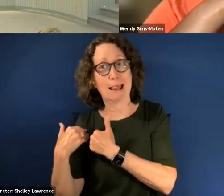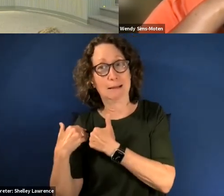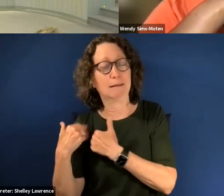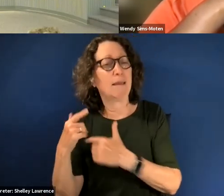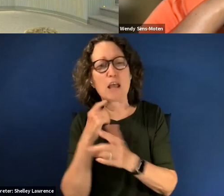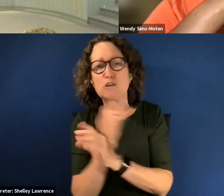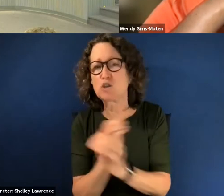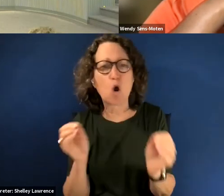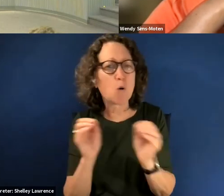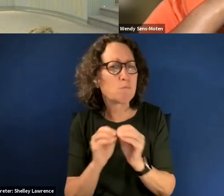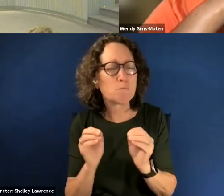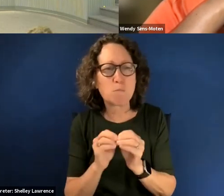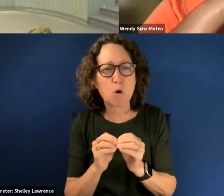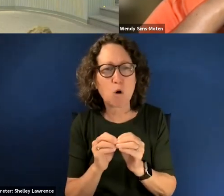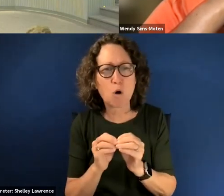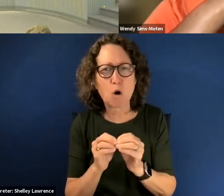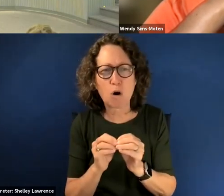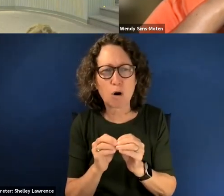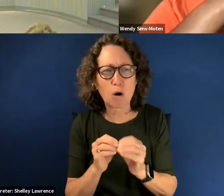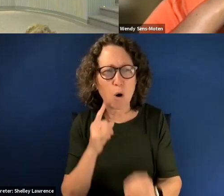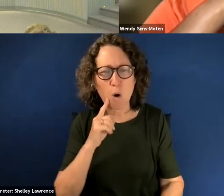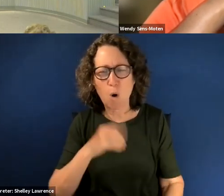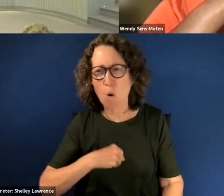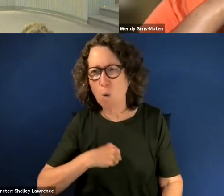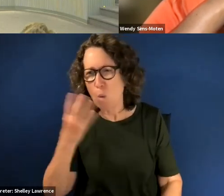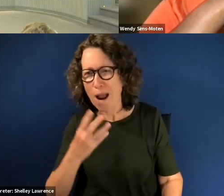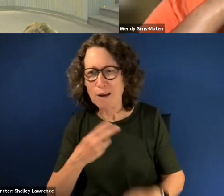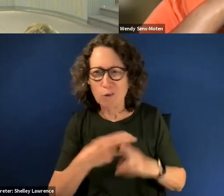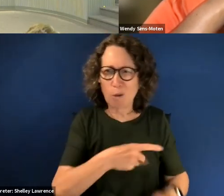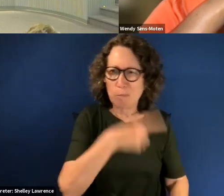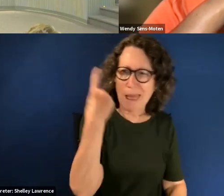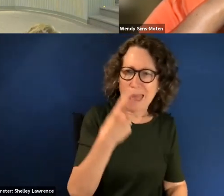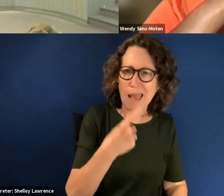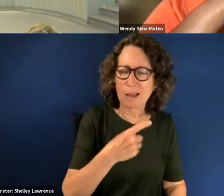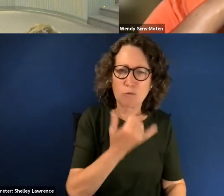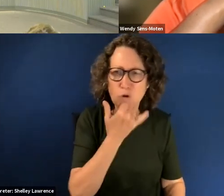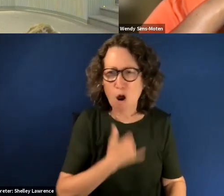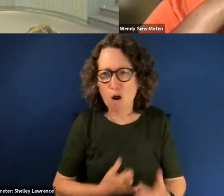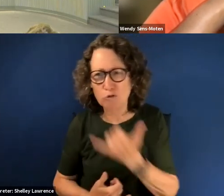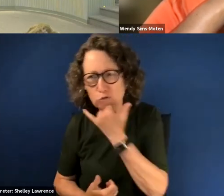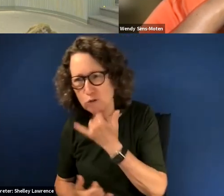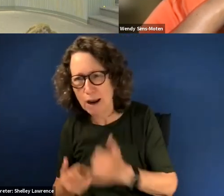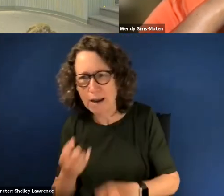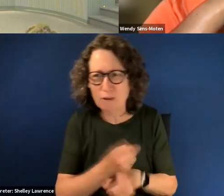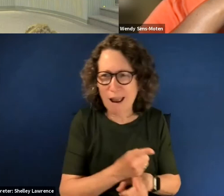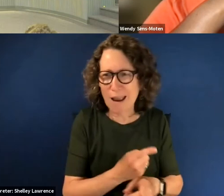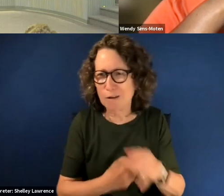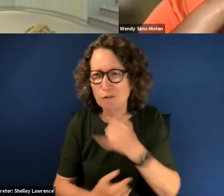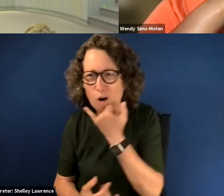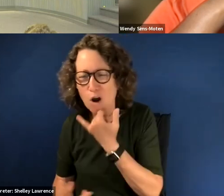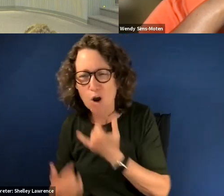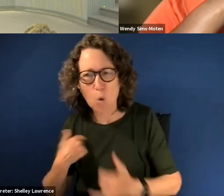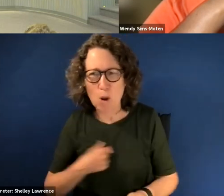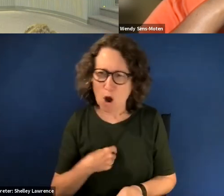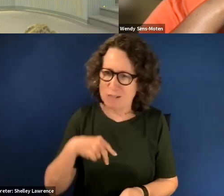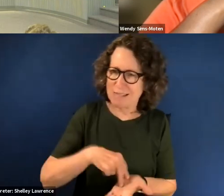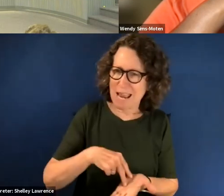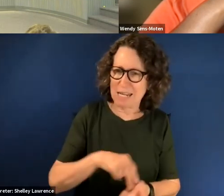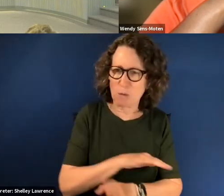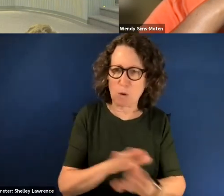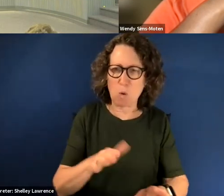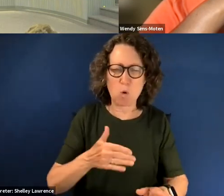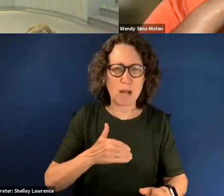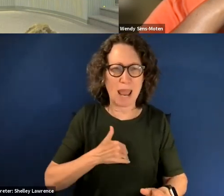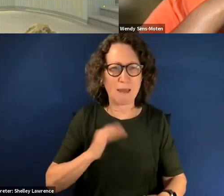no more for Black being called white, white called Black, right, wrong, wrong, right. We are standing, and we will not have no